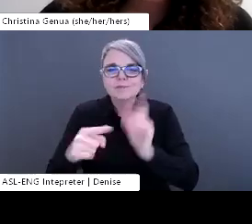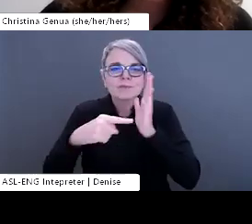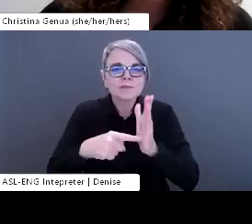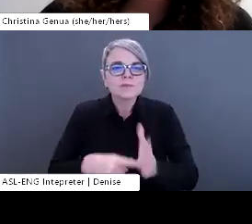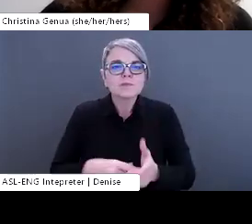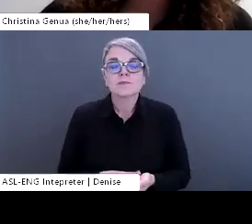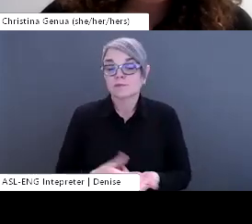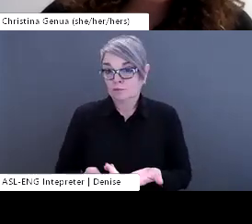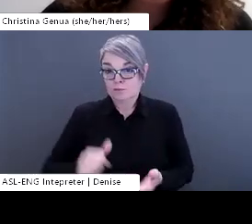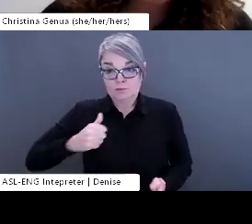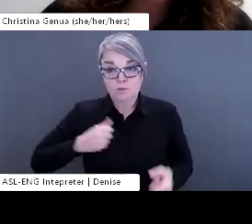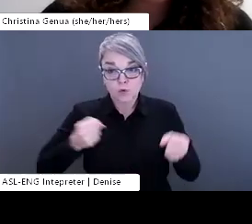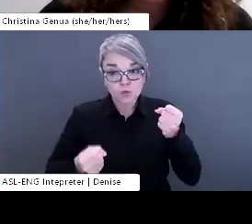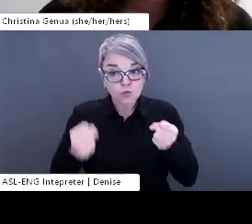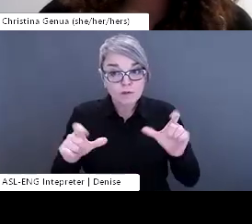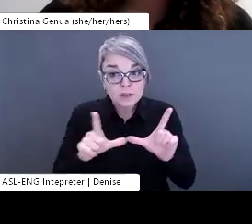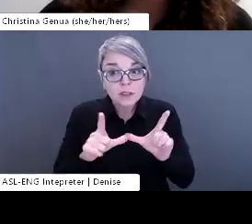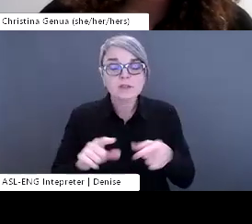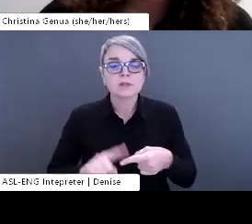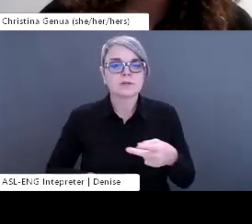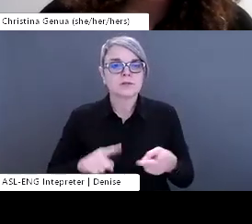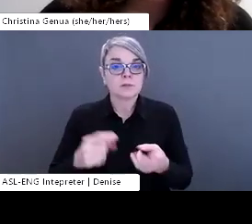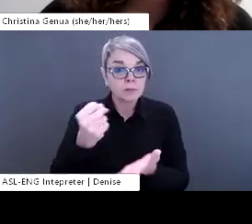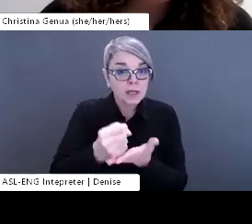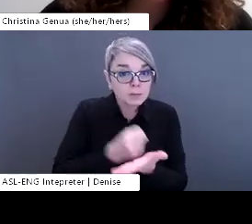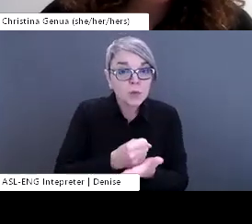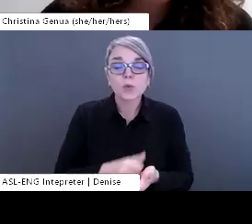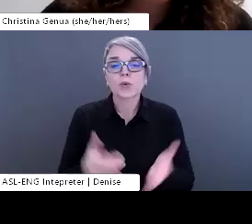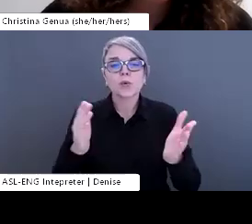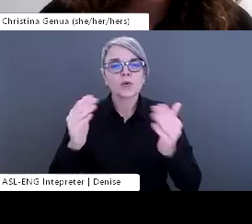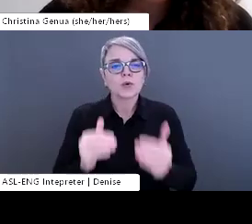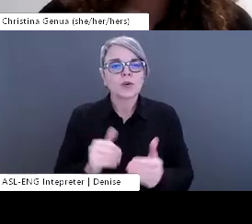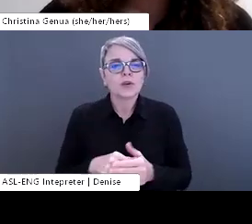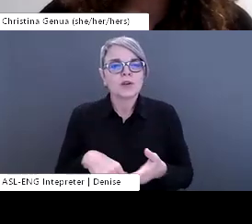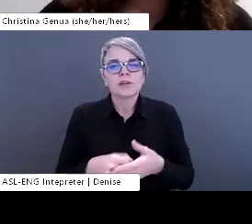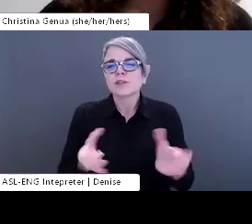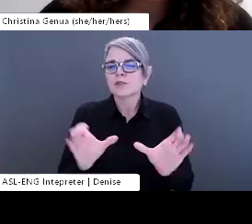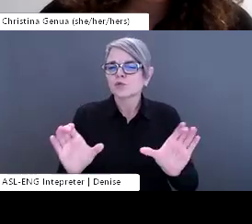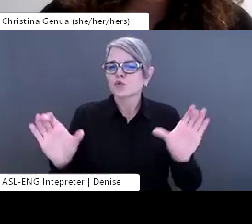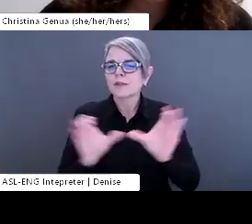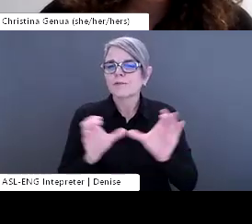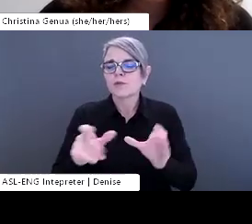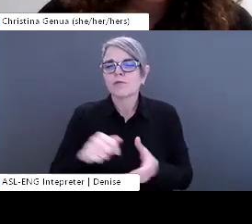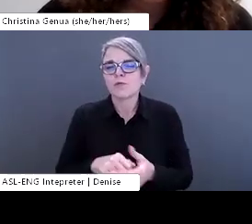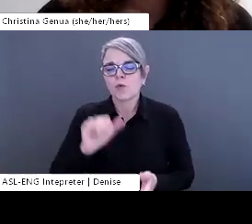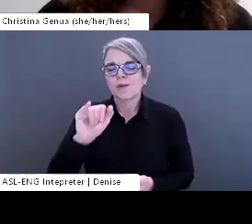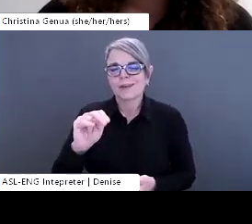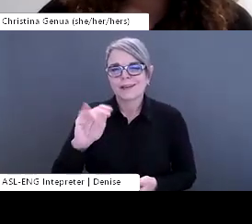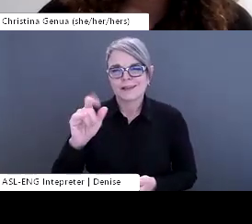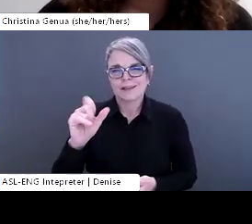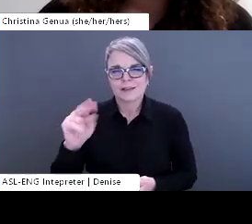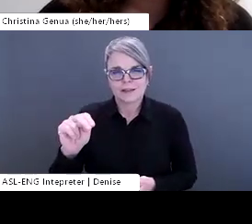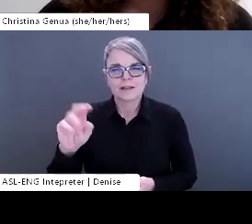driver's license, a passport, a certificate of Indian status card, a permanent resident card, and then